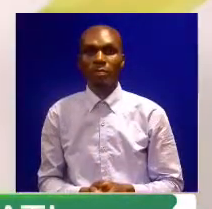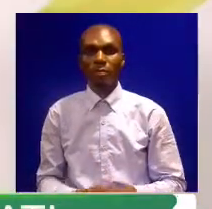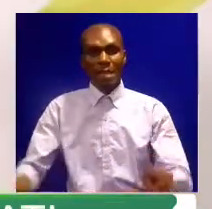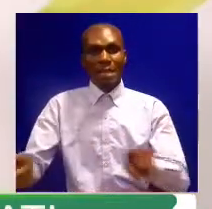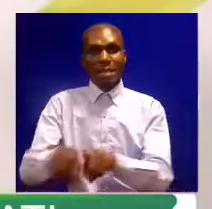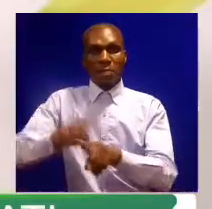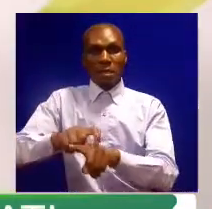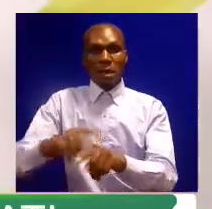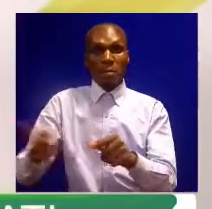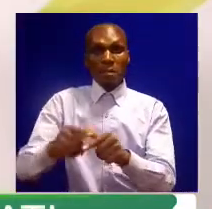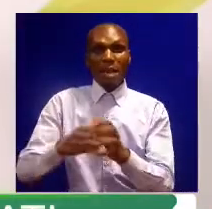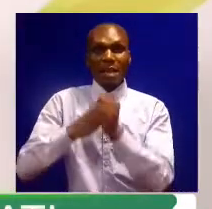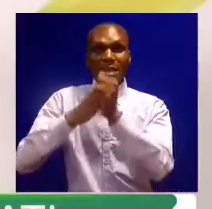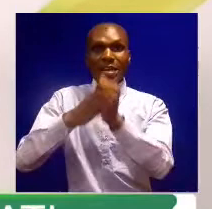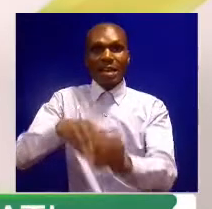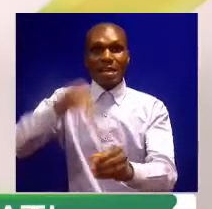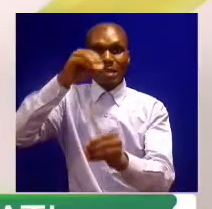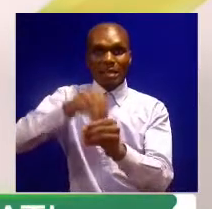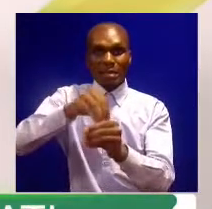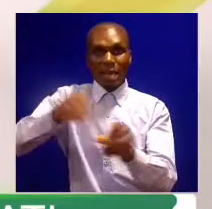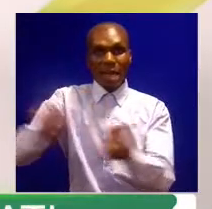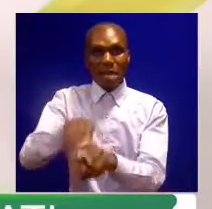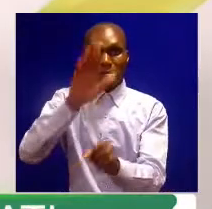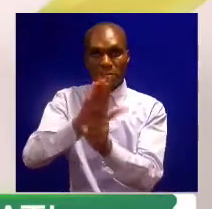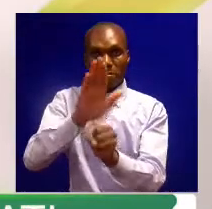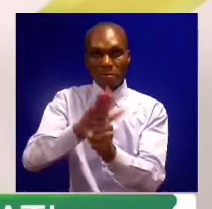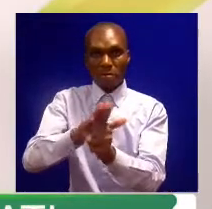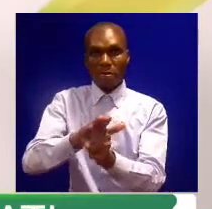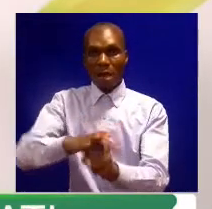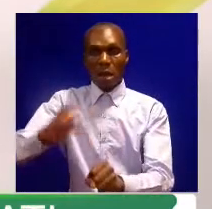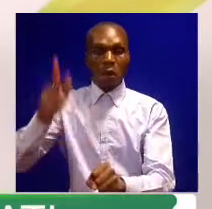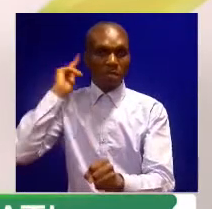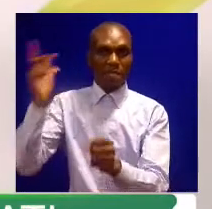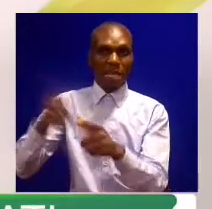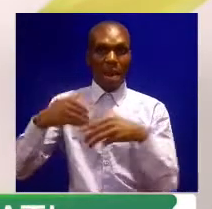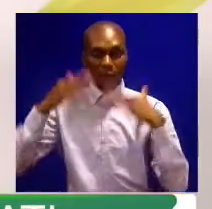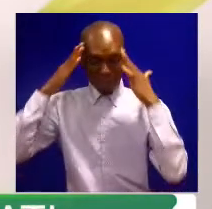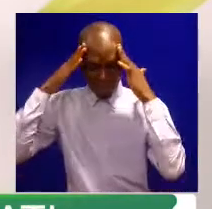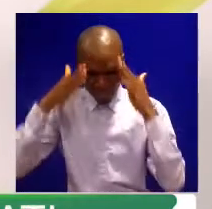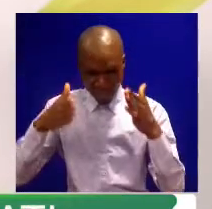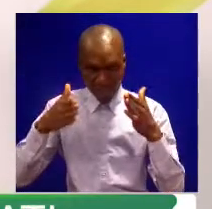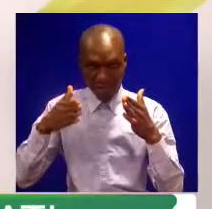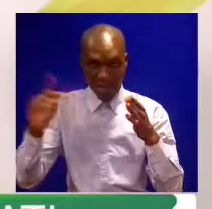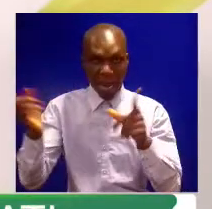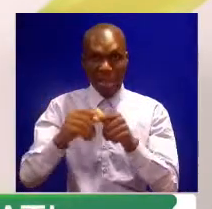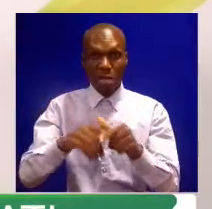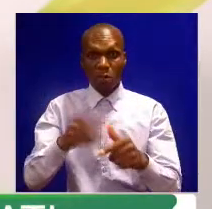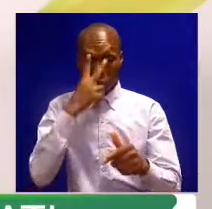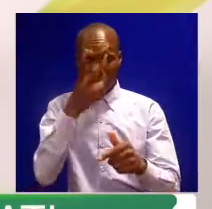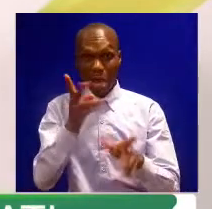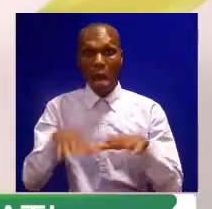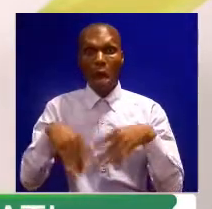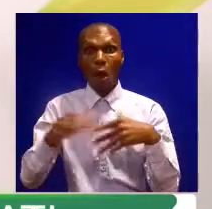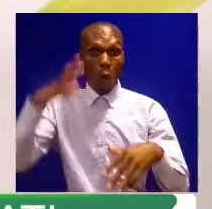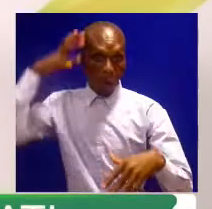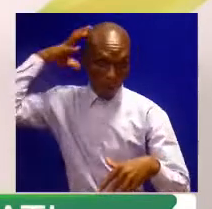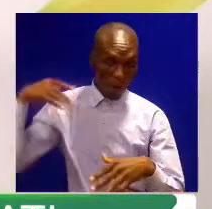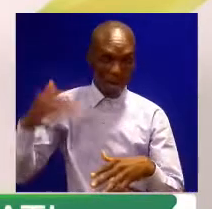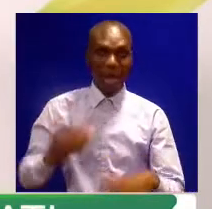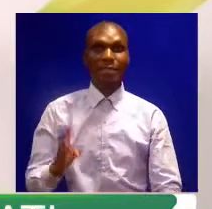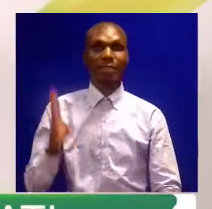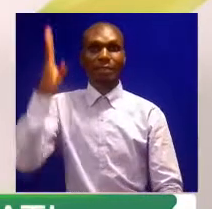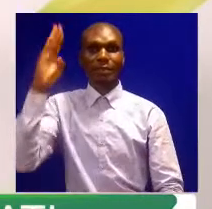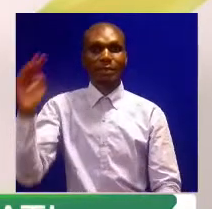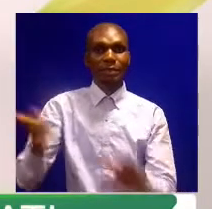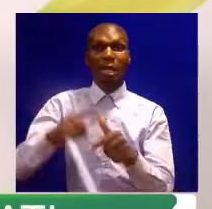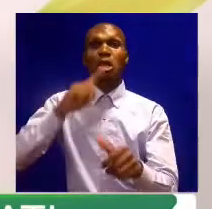singa ke choni go abara ya bachore ase birogo oi me county ya kisi baikerana na koene kia ogotiani wa kwaye arati ase bari ya